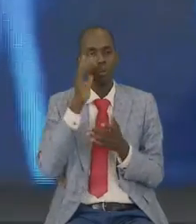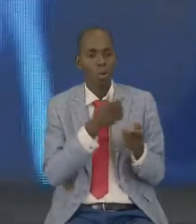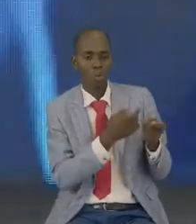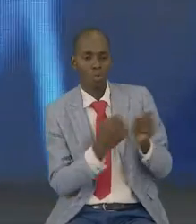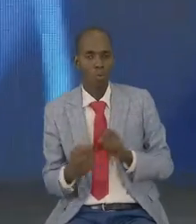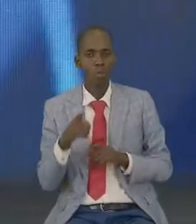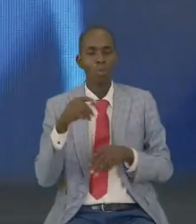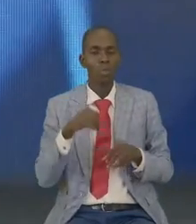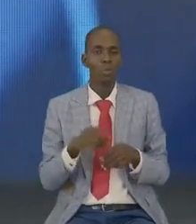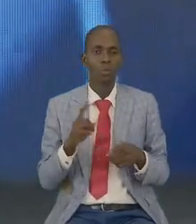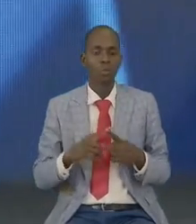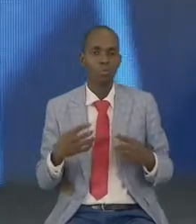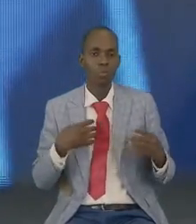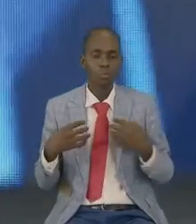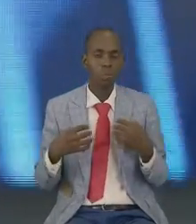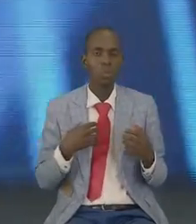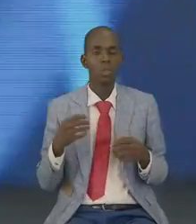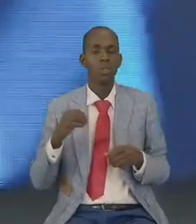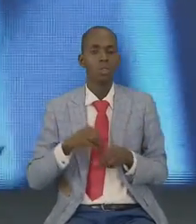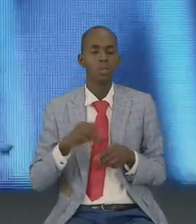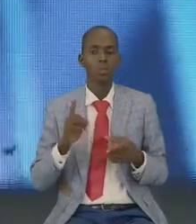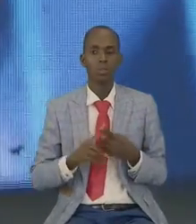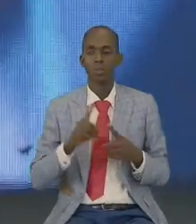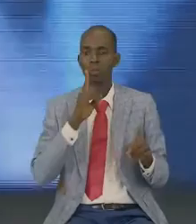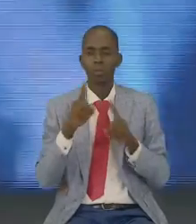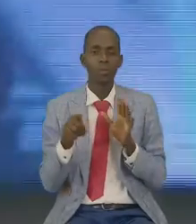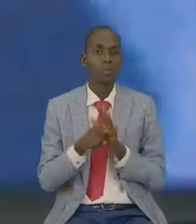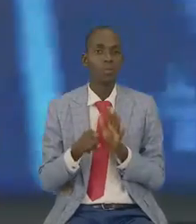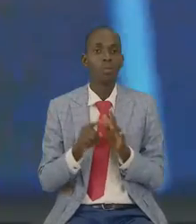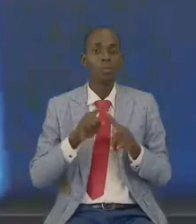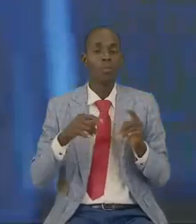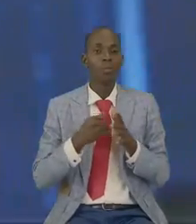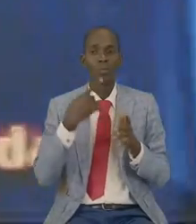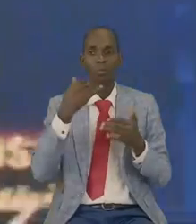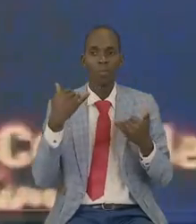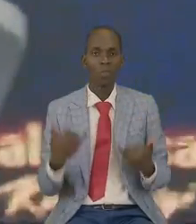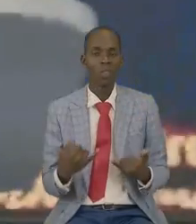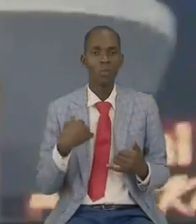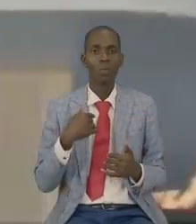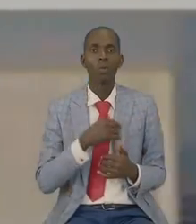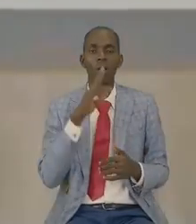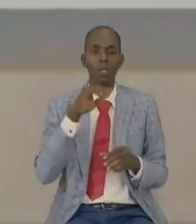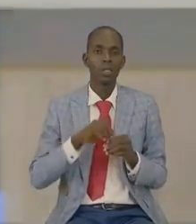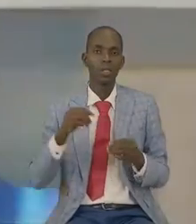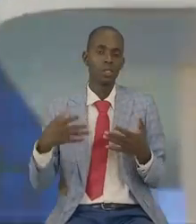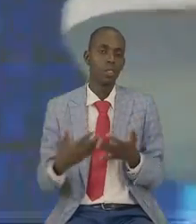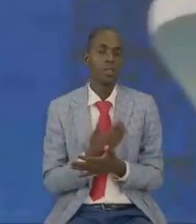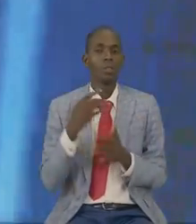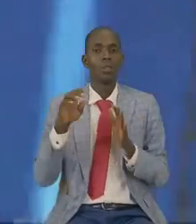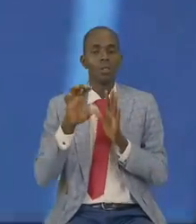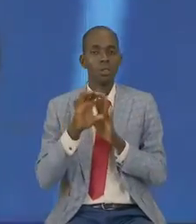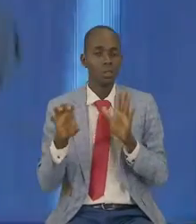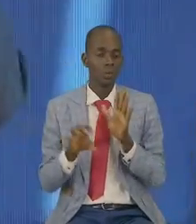and grumbling and complaining. But it says now that we're in the New Testament, in the New Covenant,